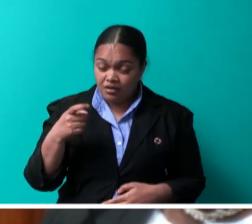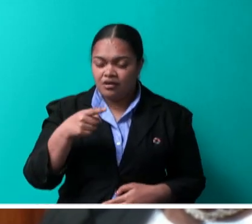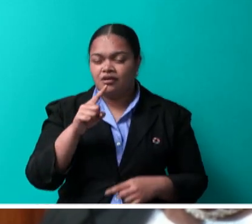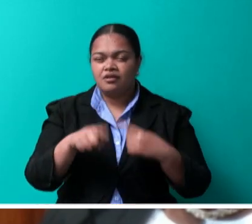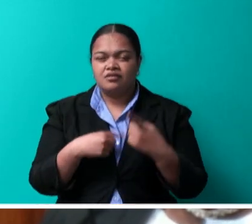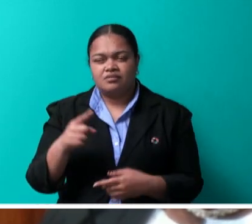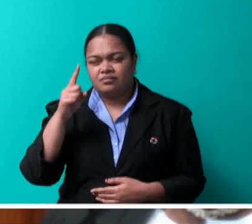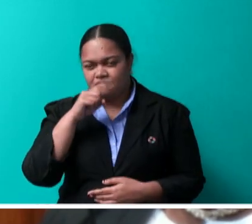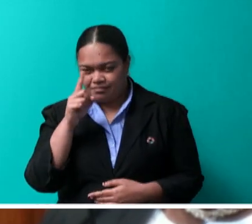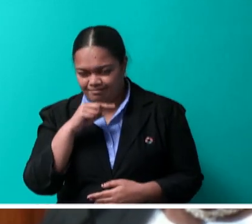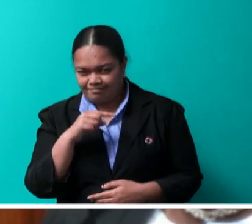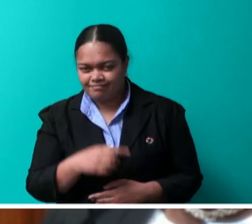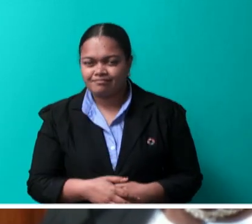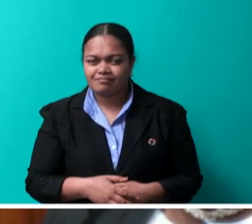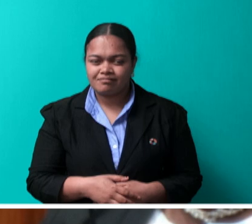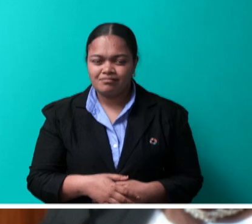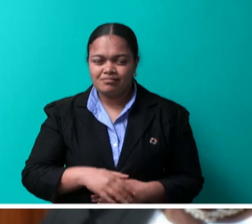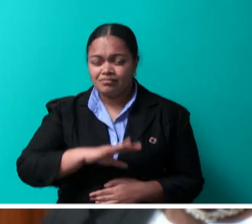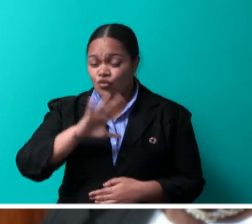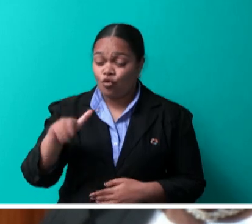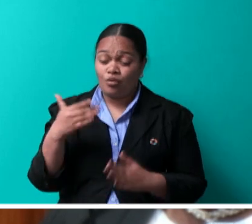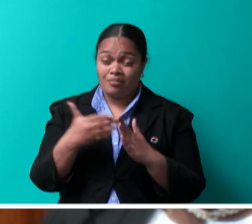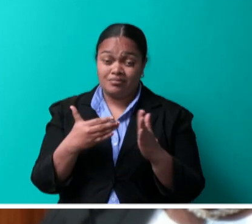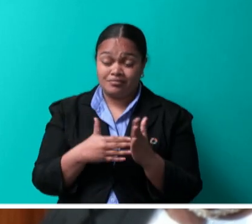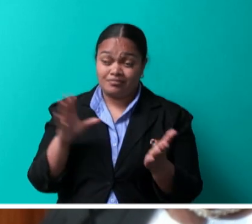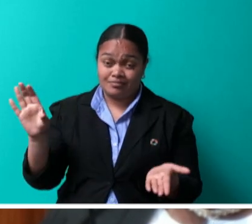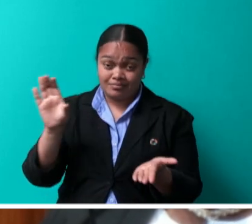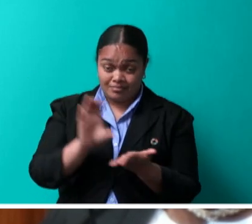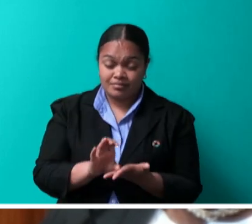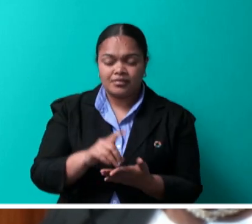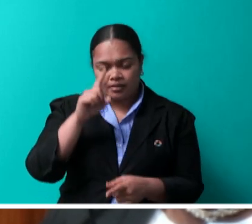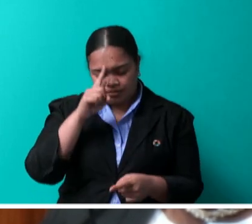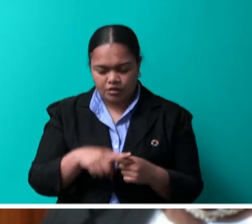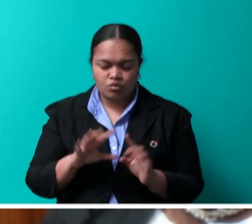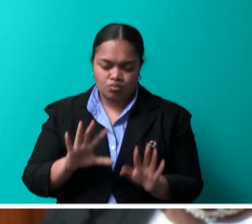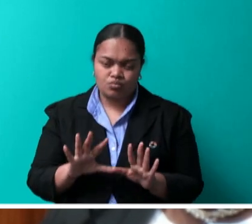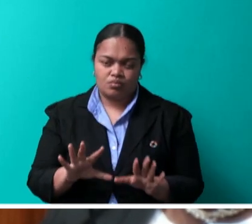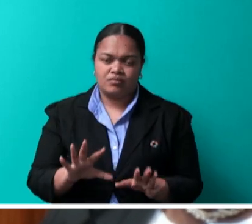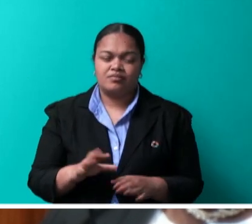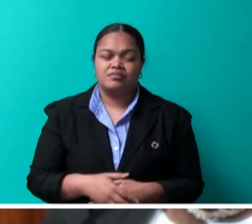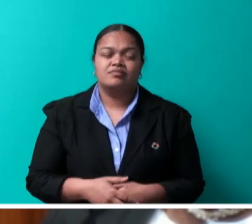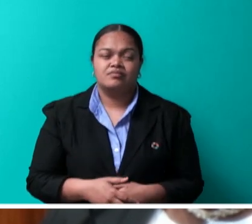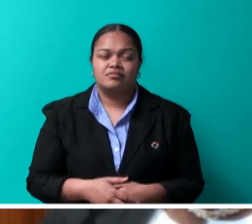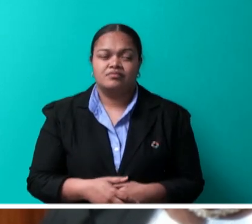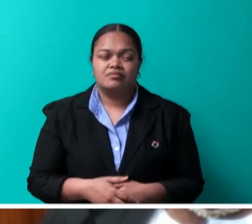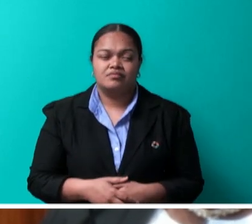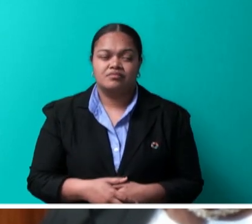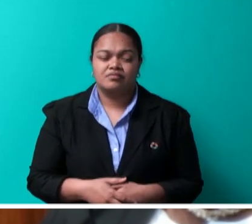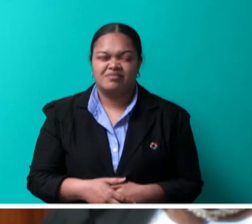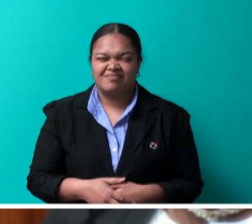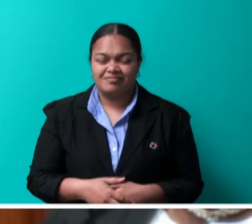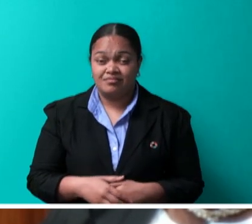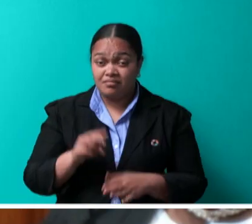people. And behind every budget allocation is a patient waiting for treatment, a mother preparing to